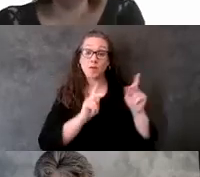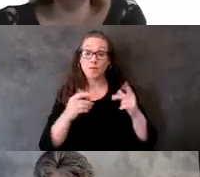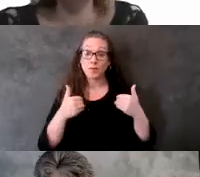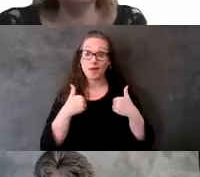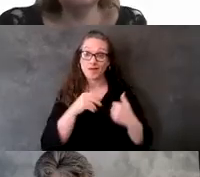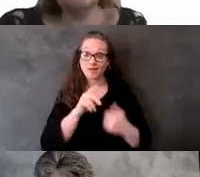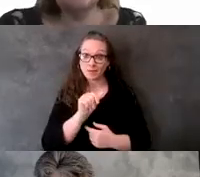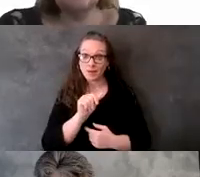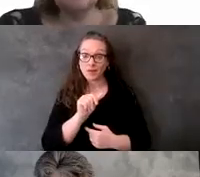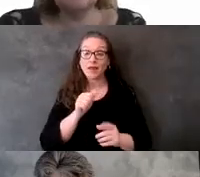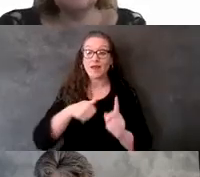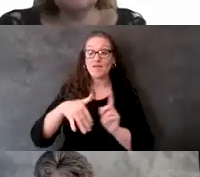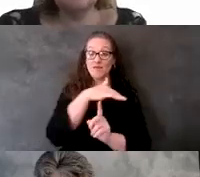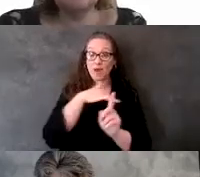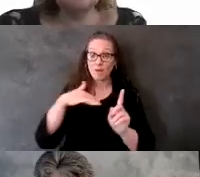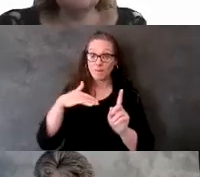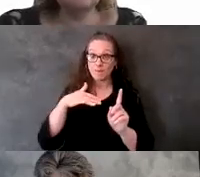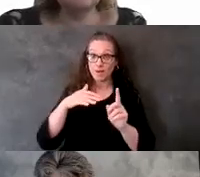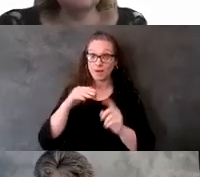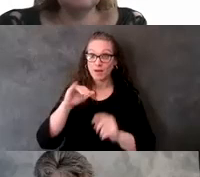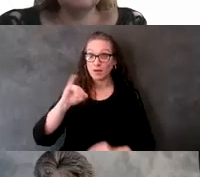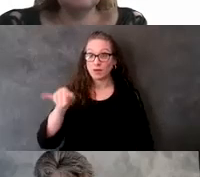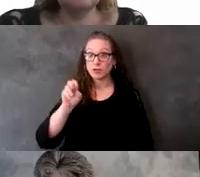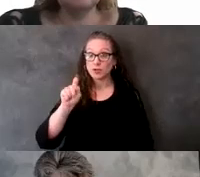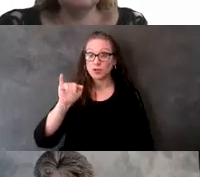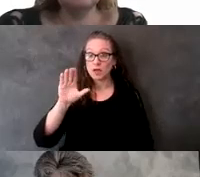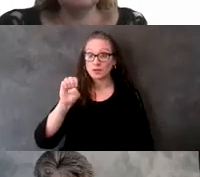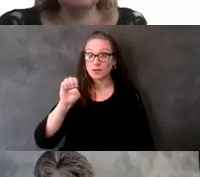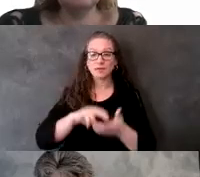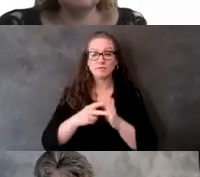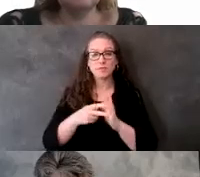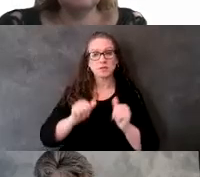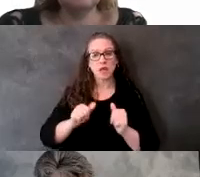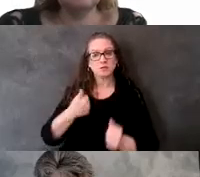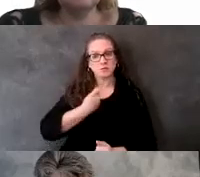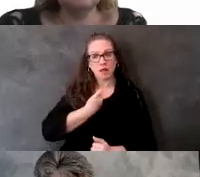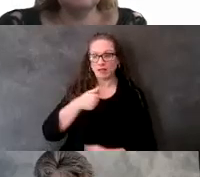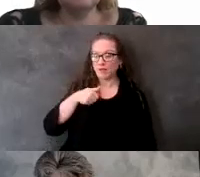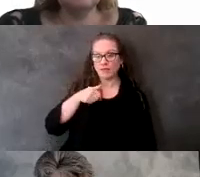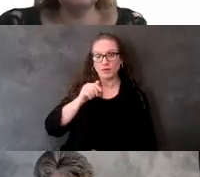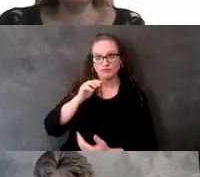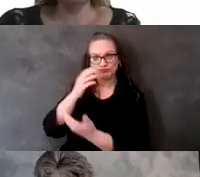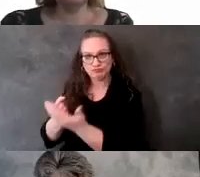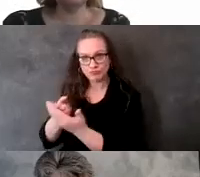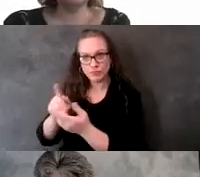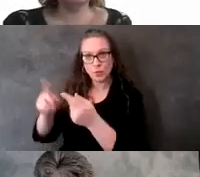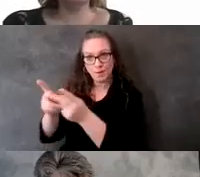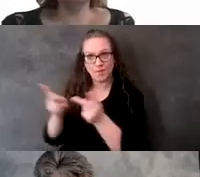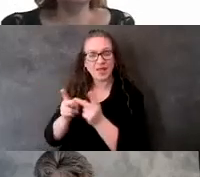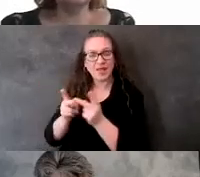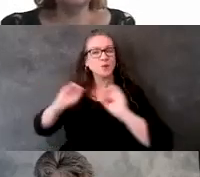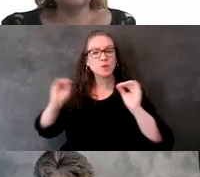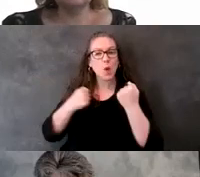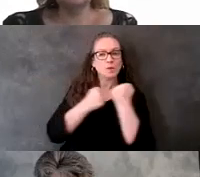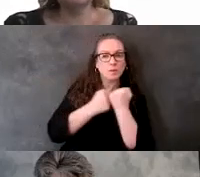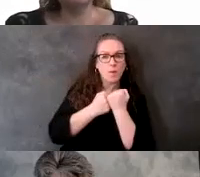able to get from one place to another independently without assistance. So we have a few images here of some things that